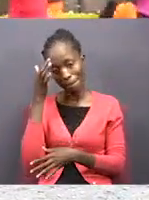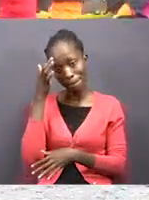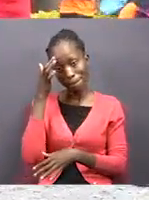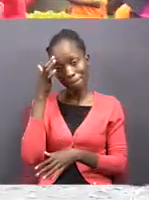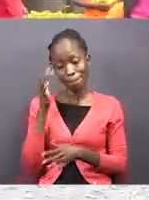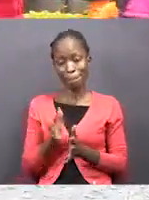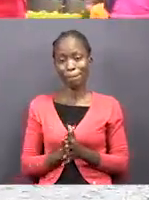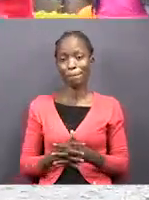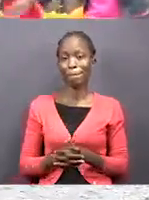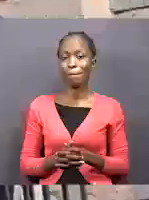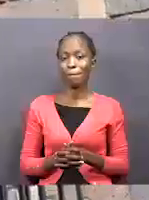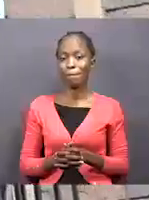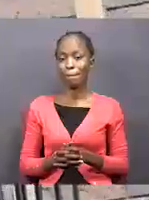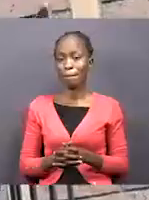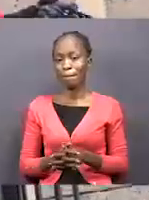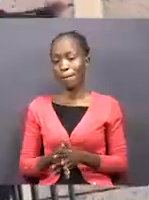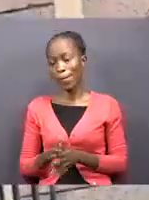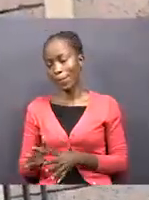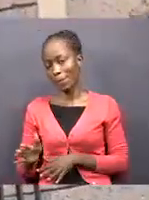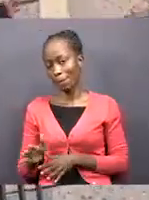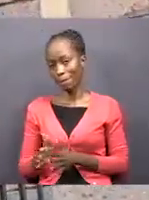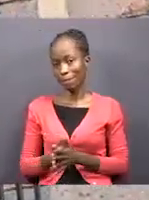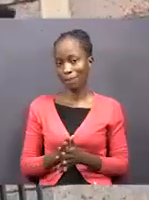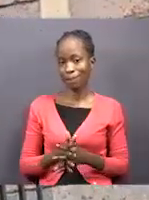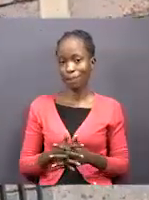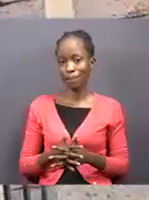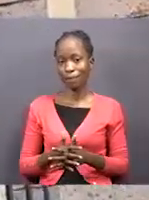Let's go. Hey, nice. I can't see you.